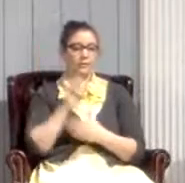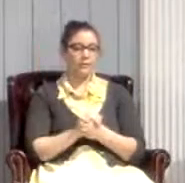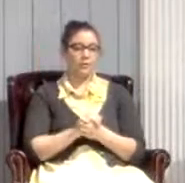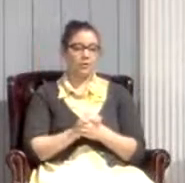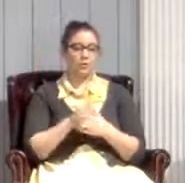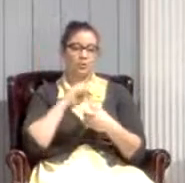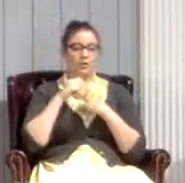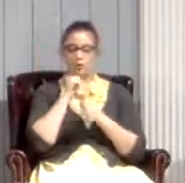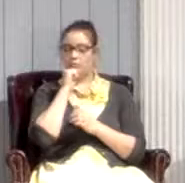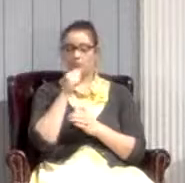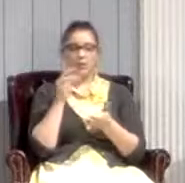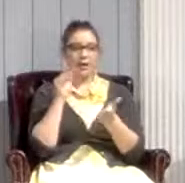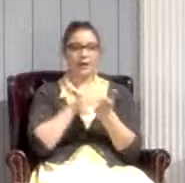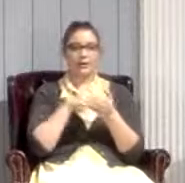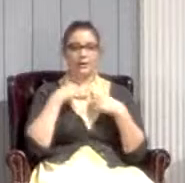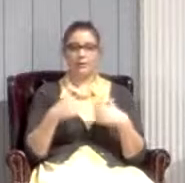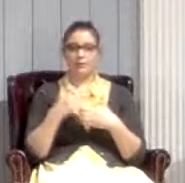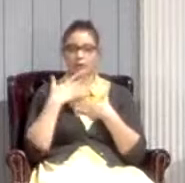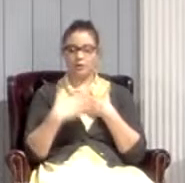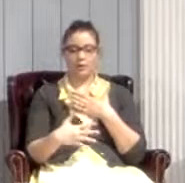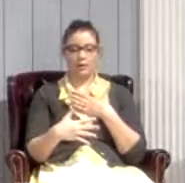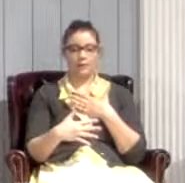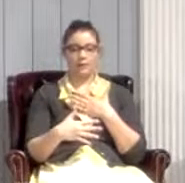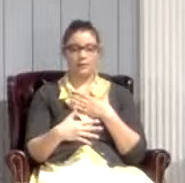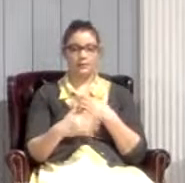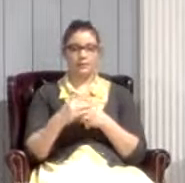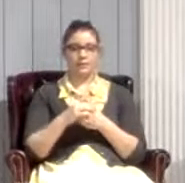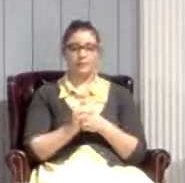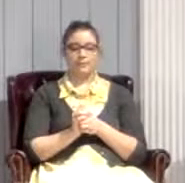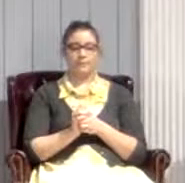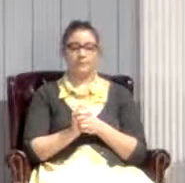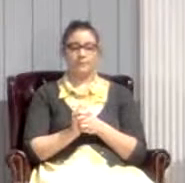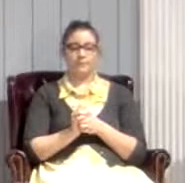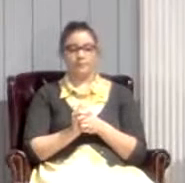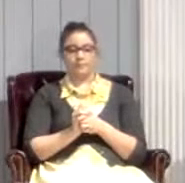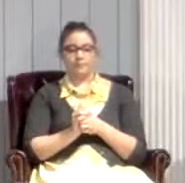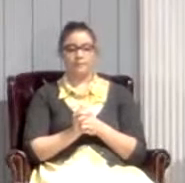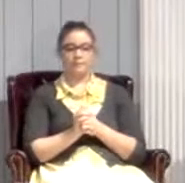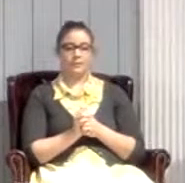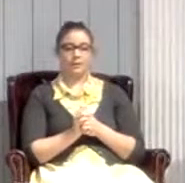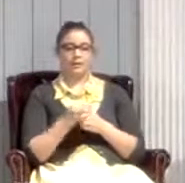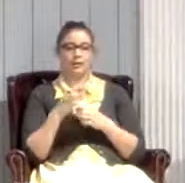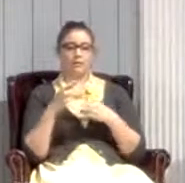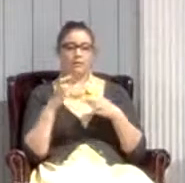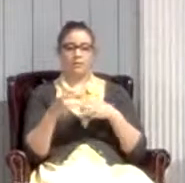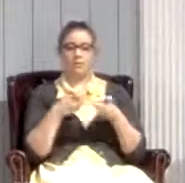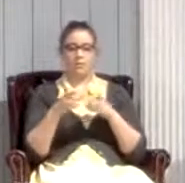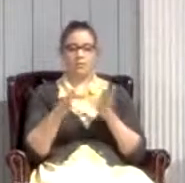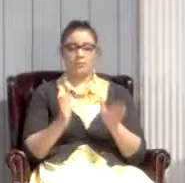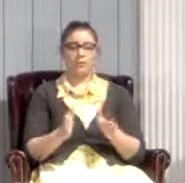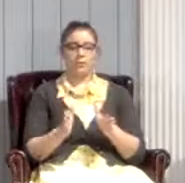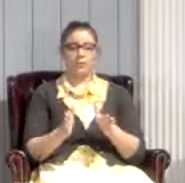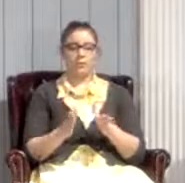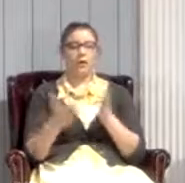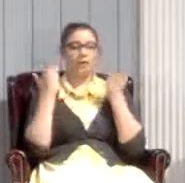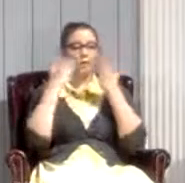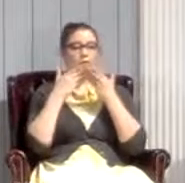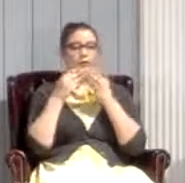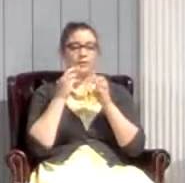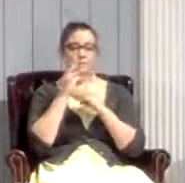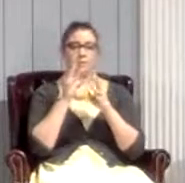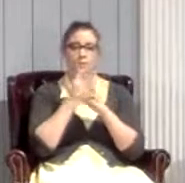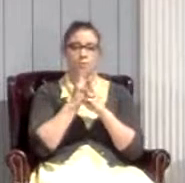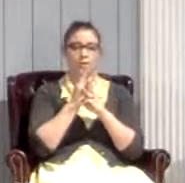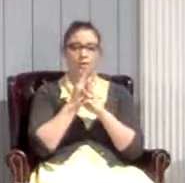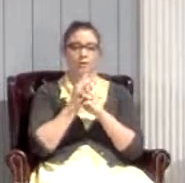not against flesh and blood, but against principalities, against powers, against the rulers of the darkness of this world, against spiritual wickedness in high